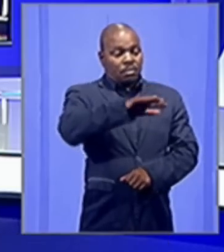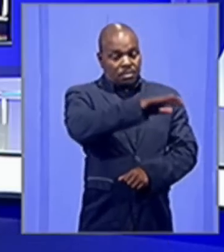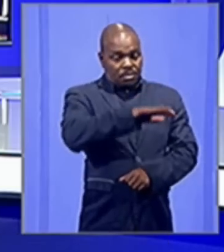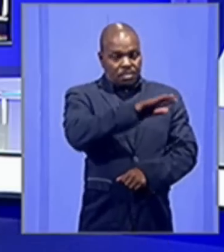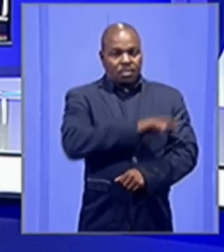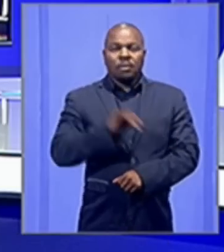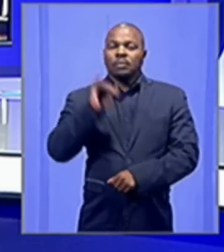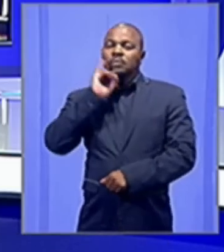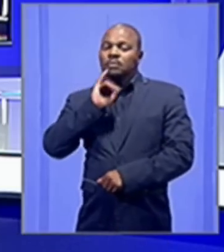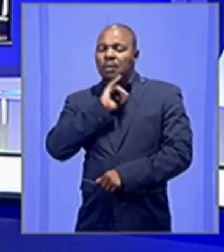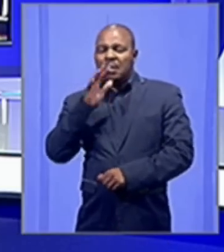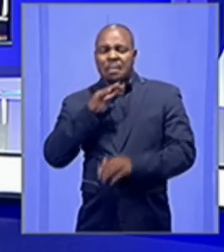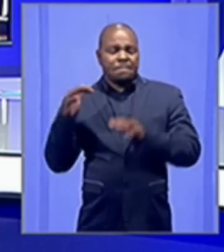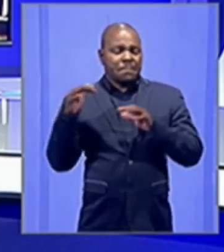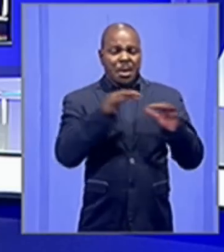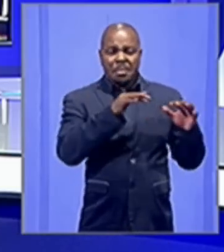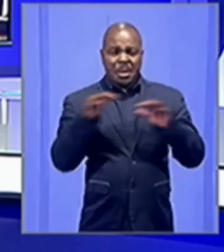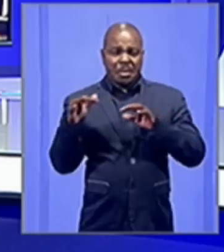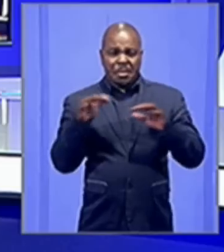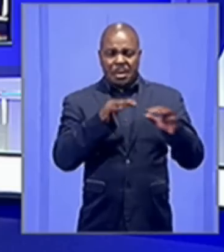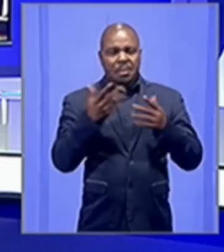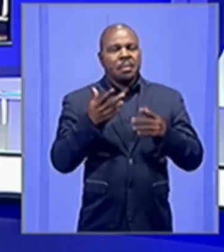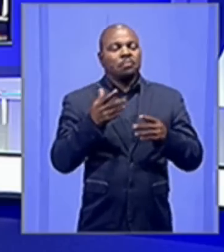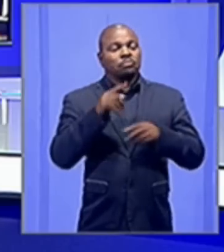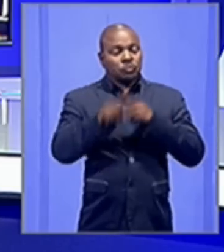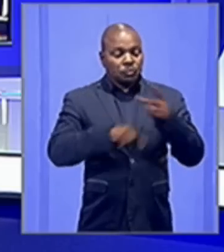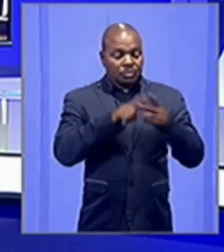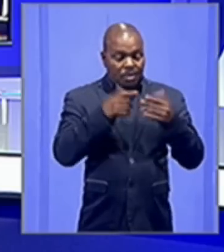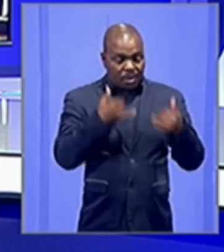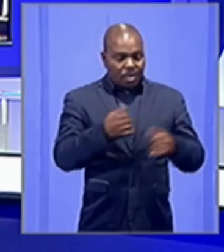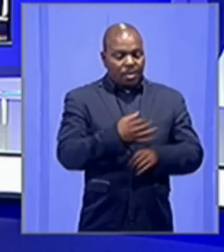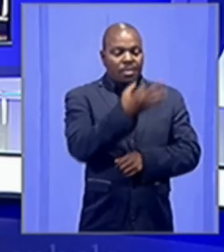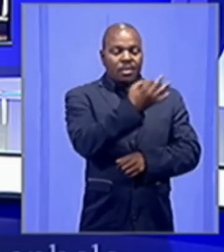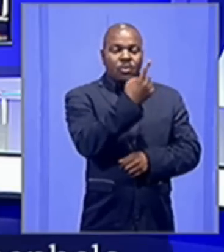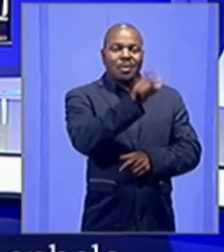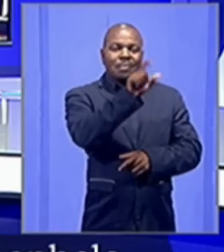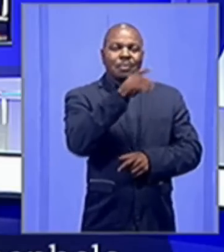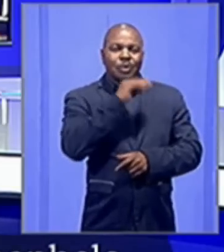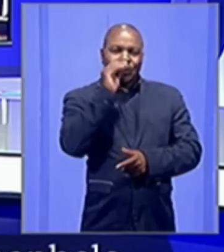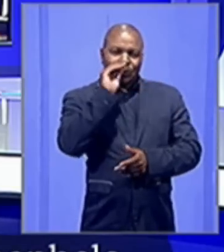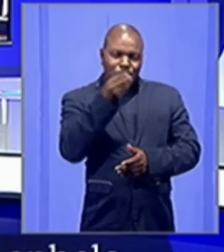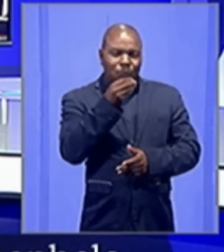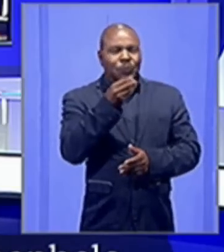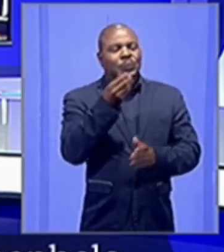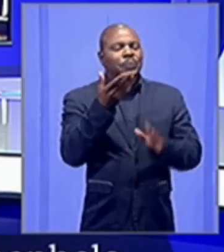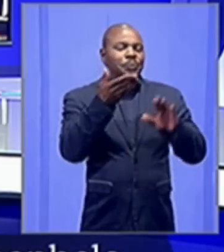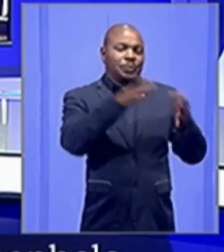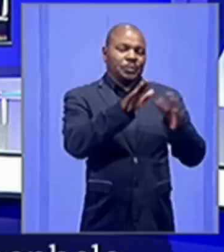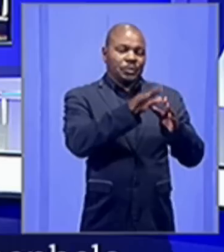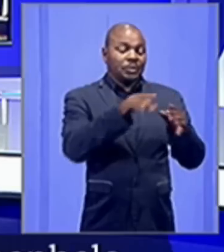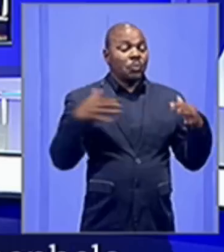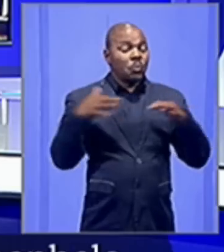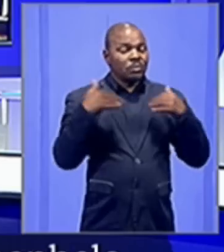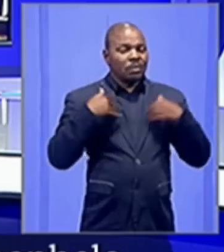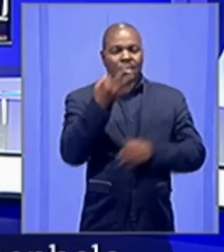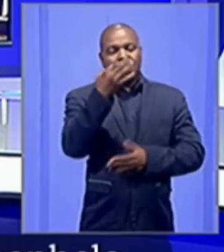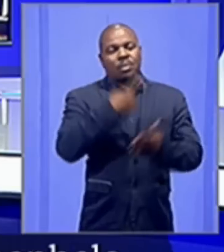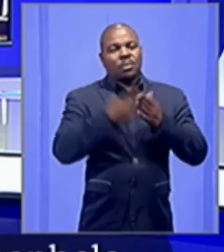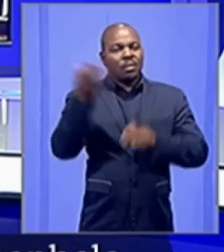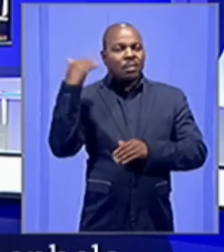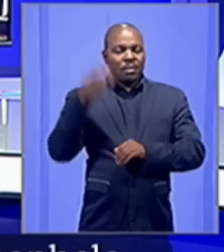go masometharote ga e sa le ntwa ya Israel le Hamas phulega dibeke tše tharo tša go feta. Komiti ya